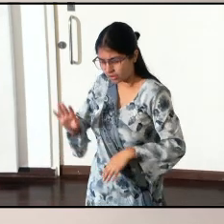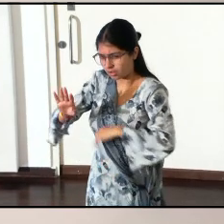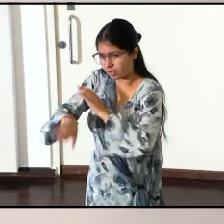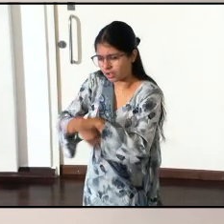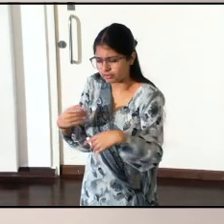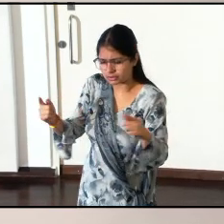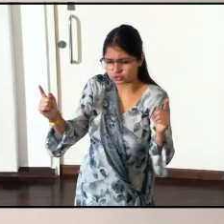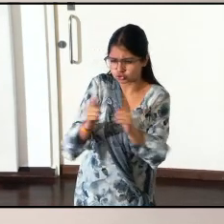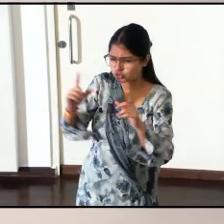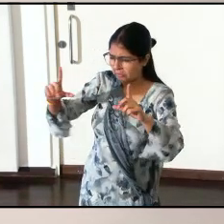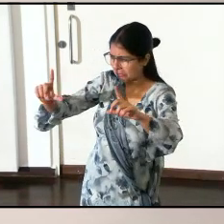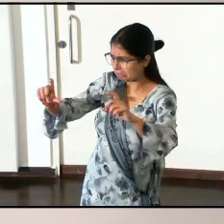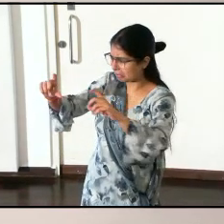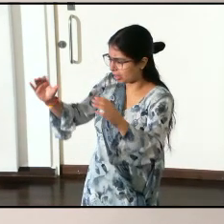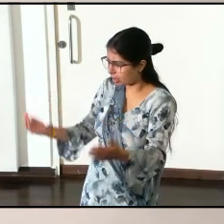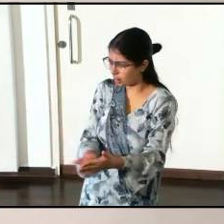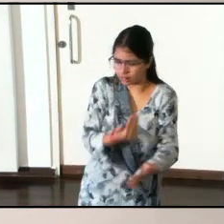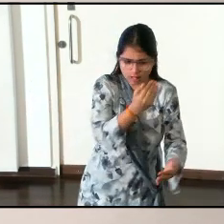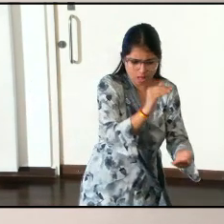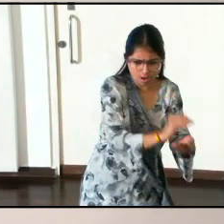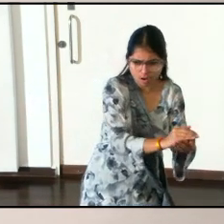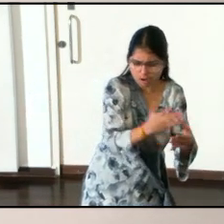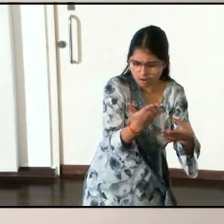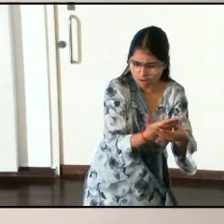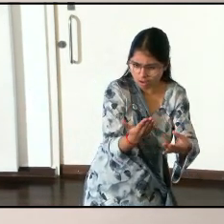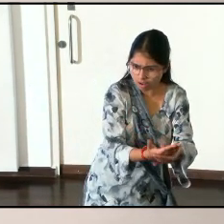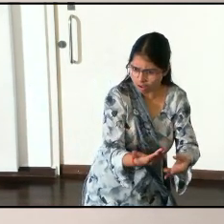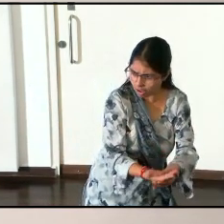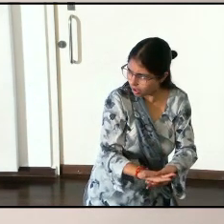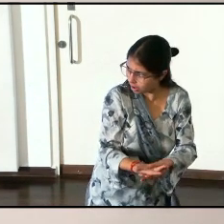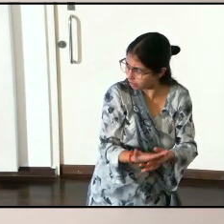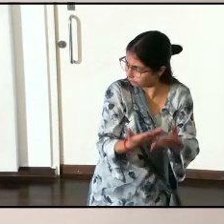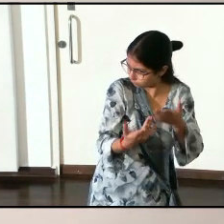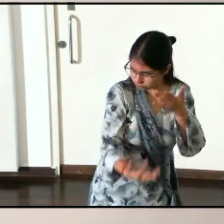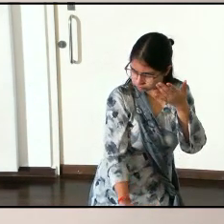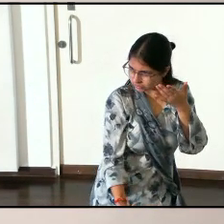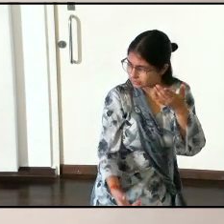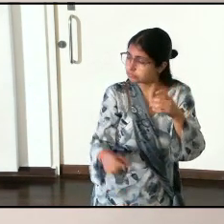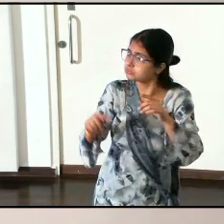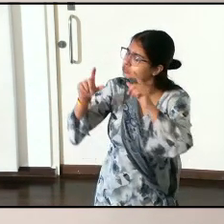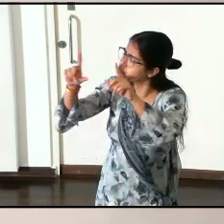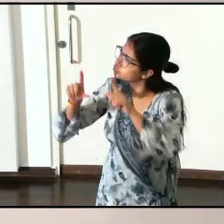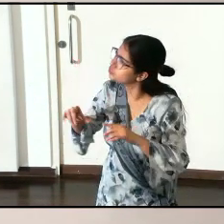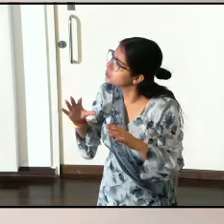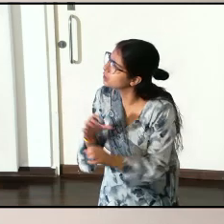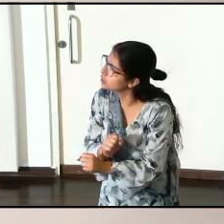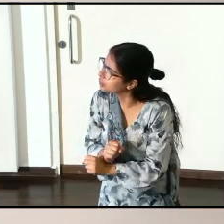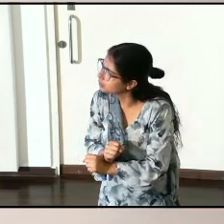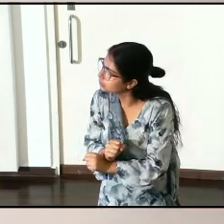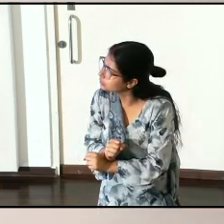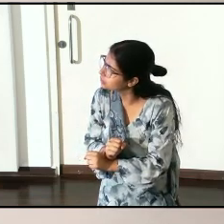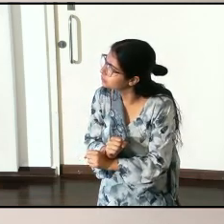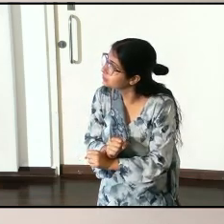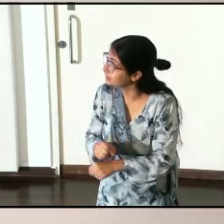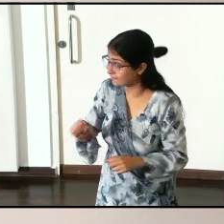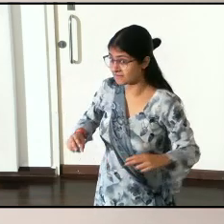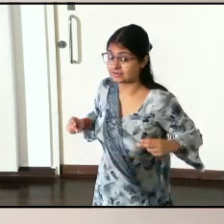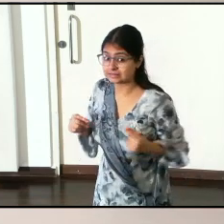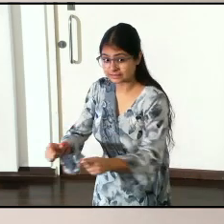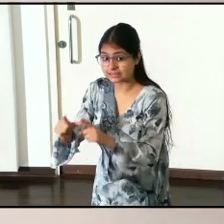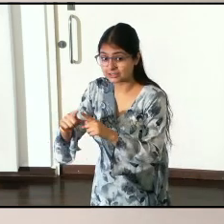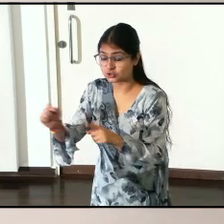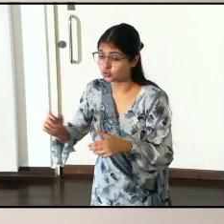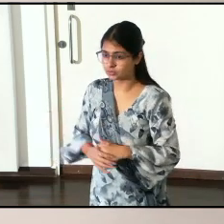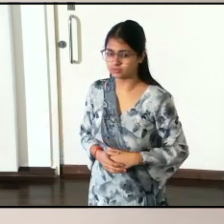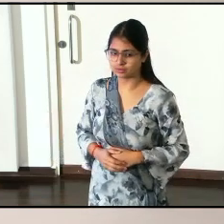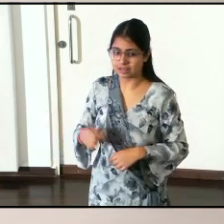at capturing it, preserving it, archiving it, that poster gets lost, right? There is a fragility to it, unlike, let's say,